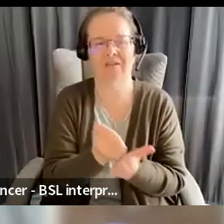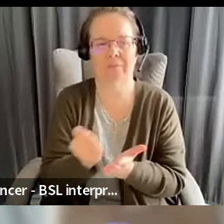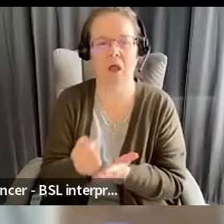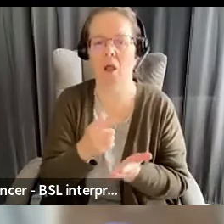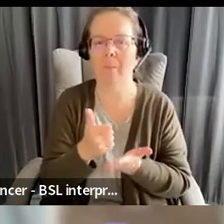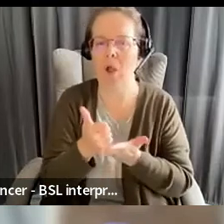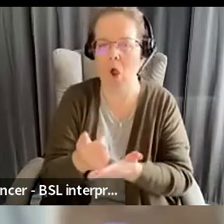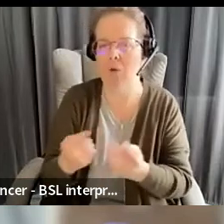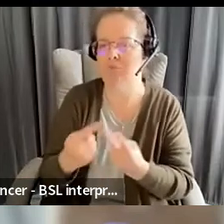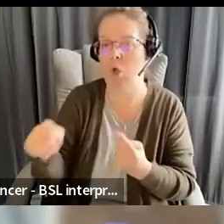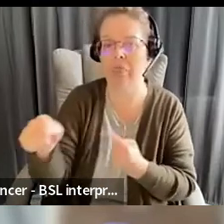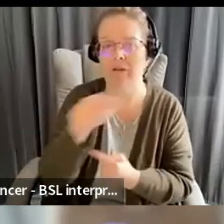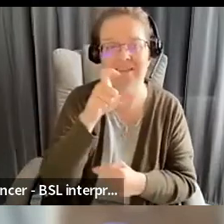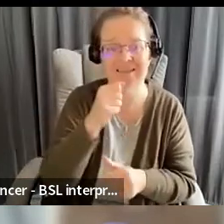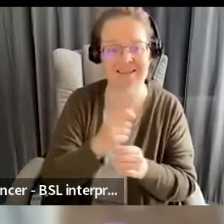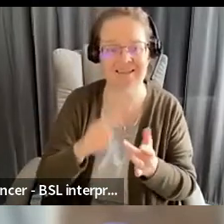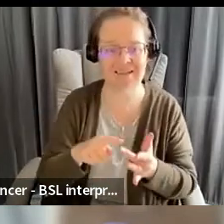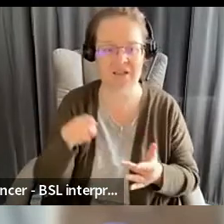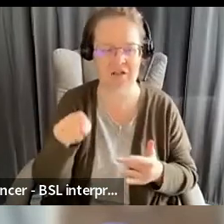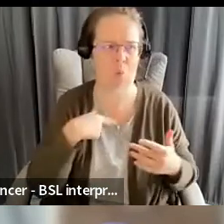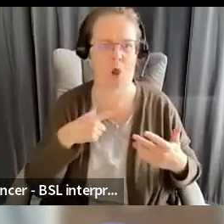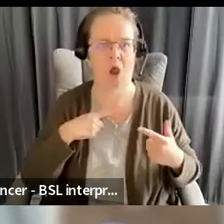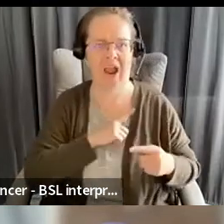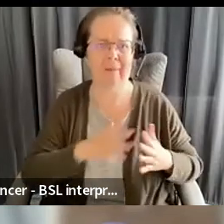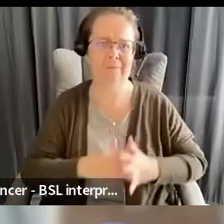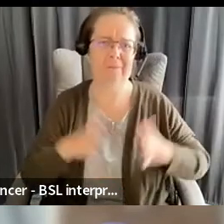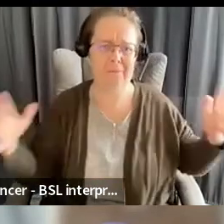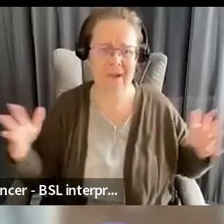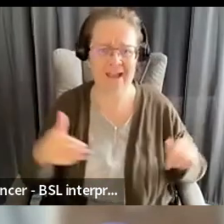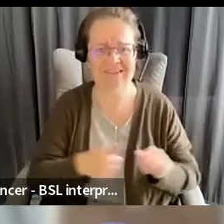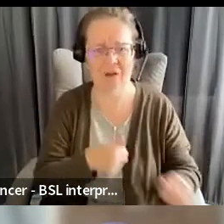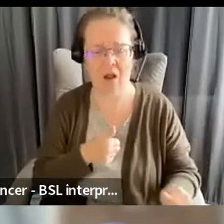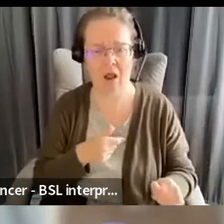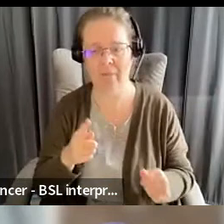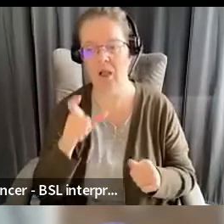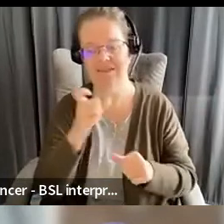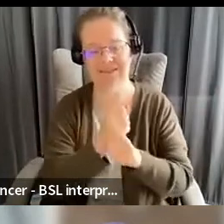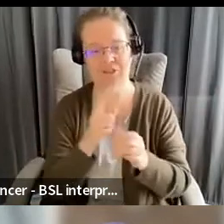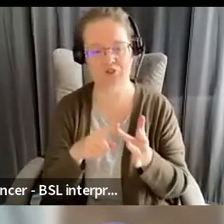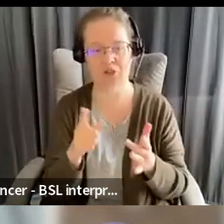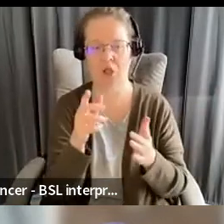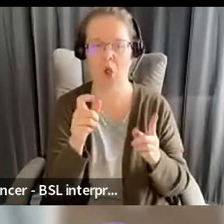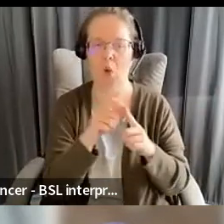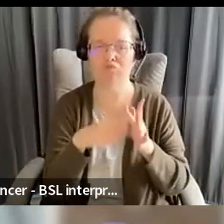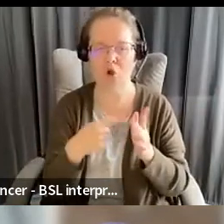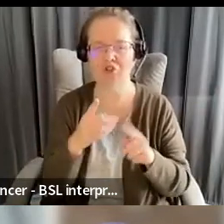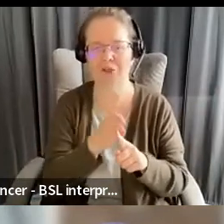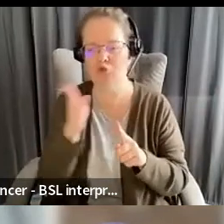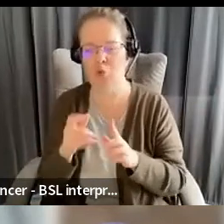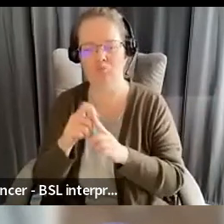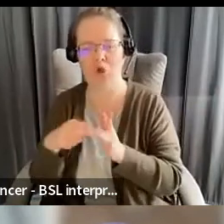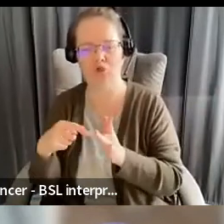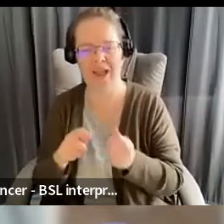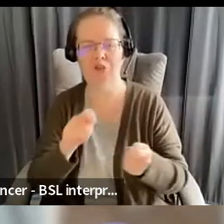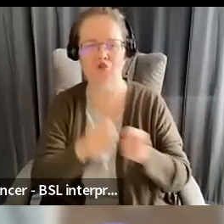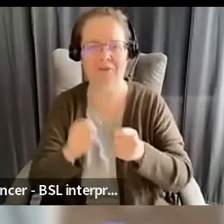people in CGI because they're a gigantic company, and the rest of CGI does more of this project to project sort of work and change.